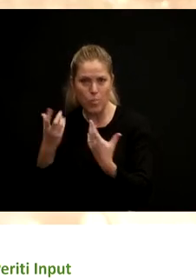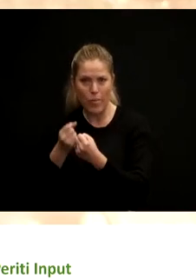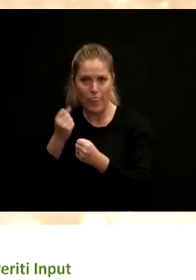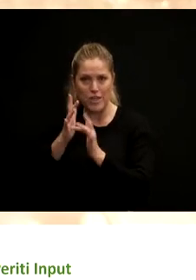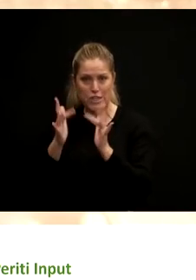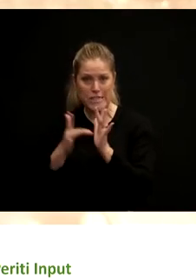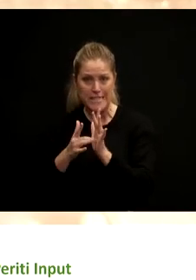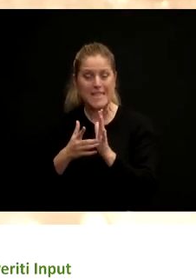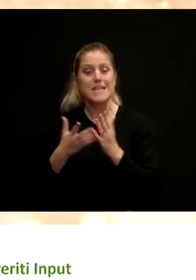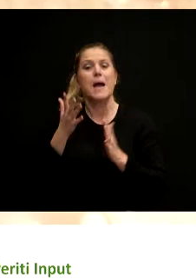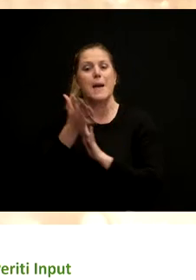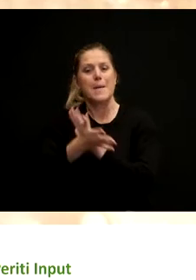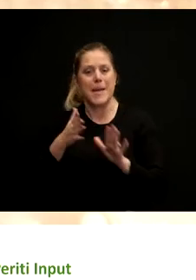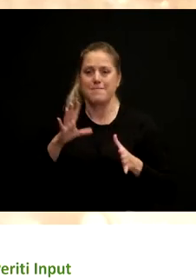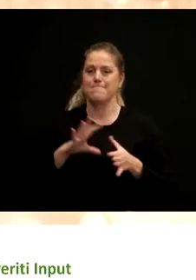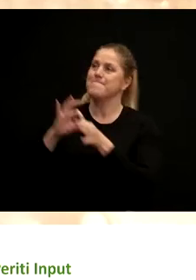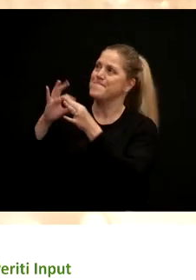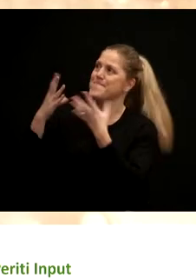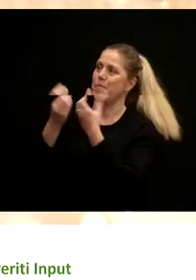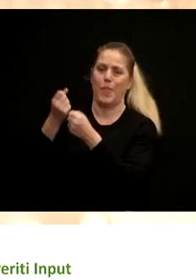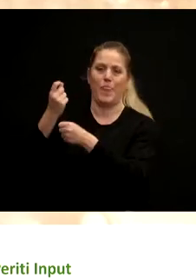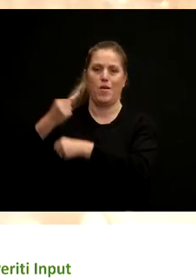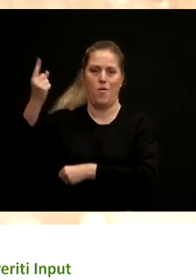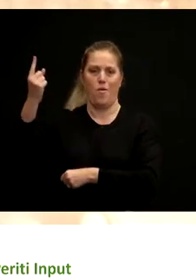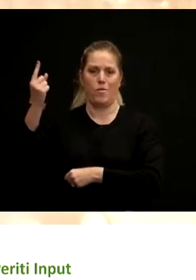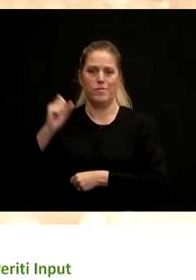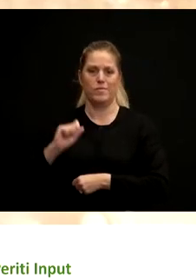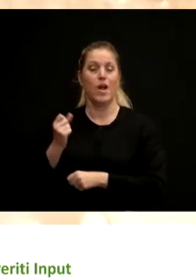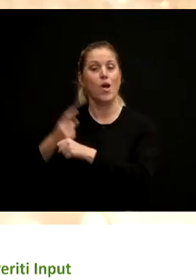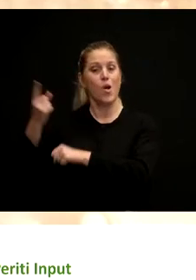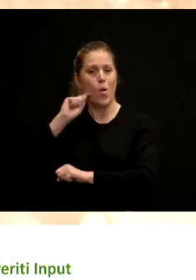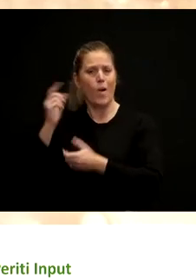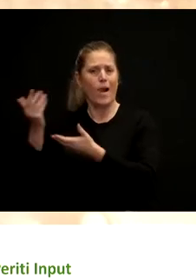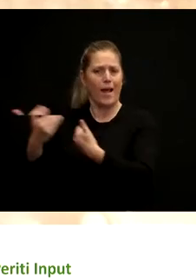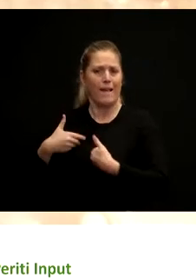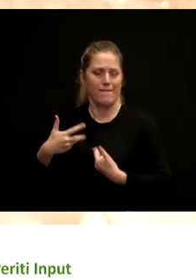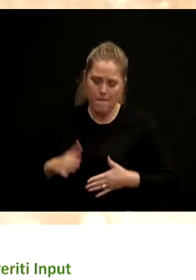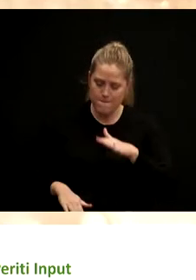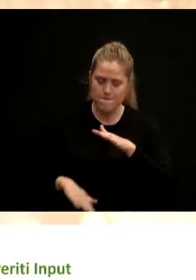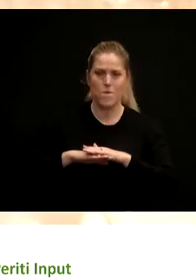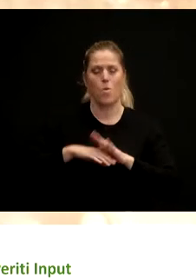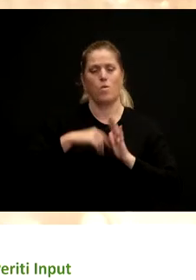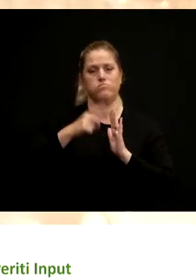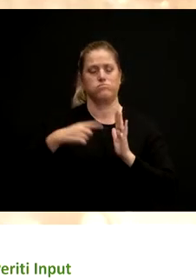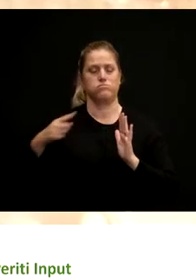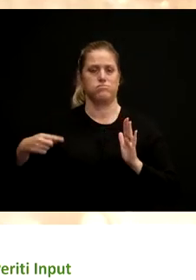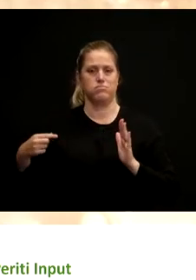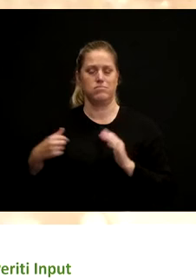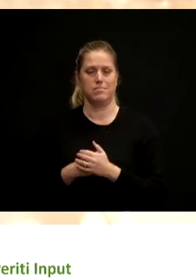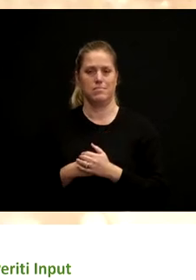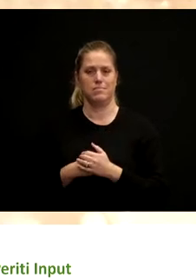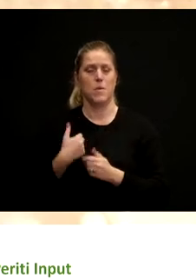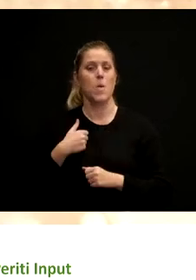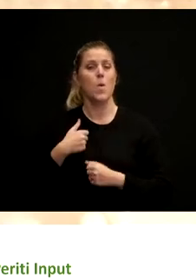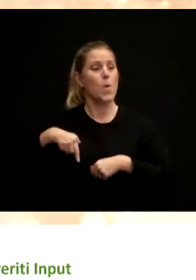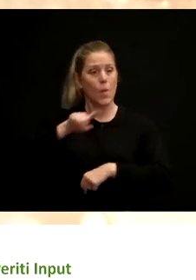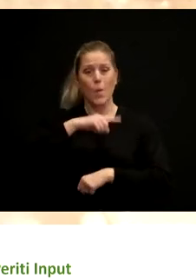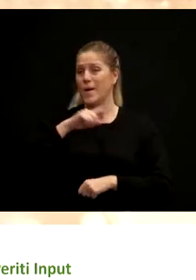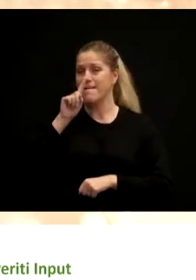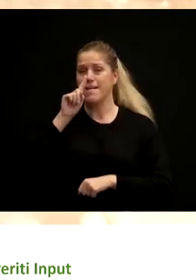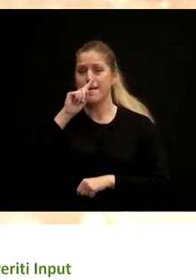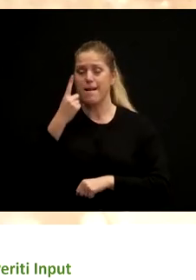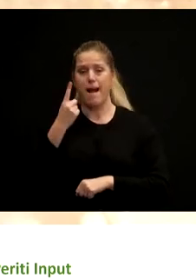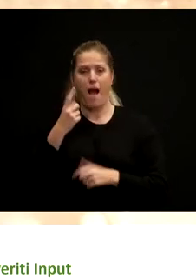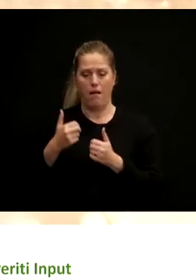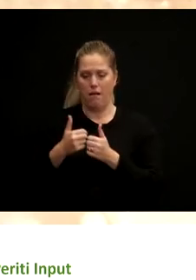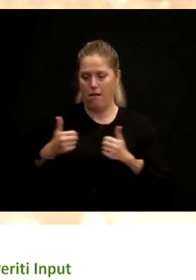given the promise of a future fulfillment in God, that nothing can come between us and the love of God made visible